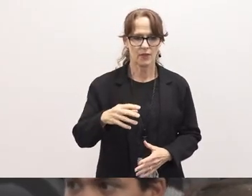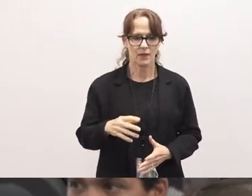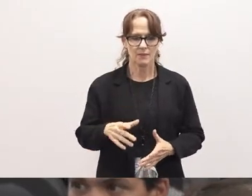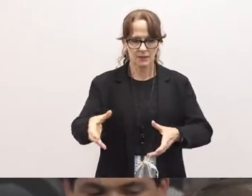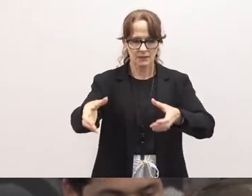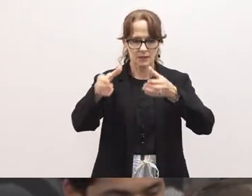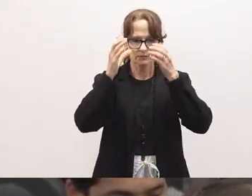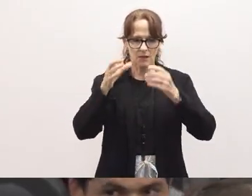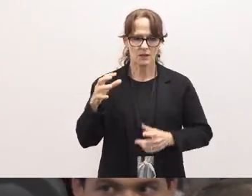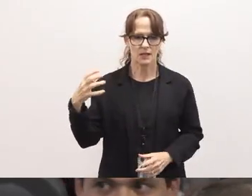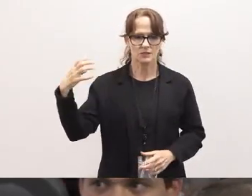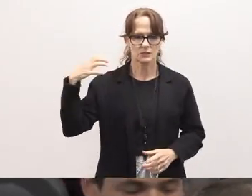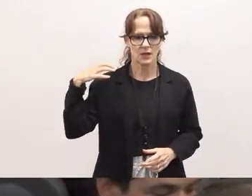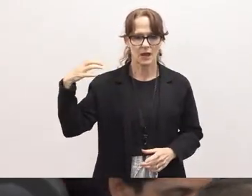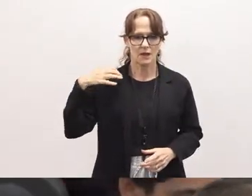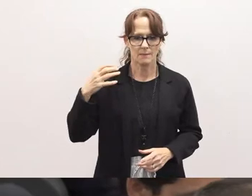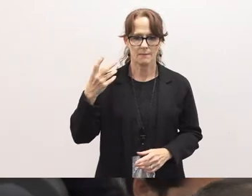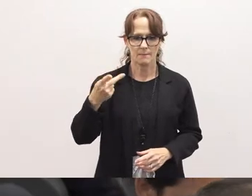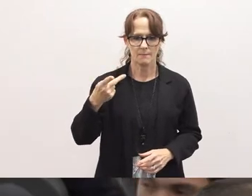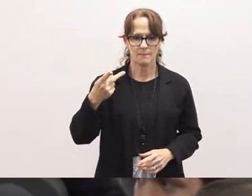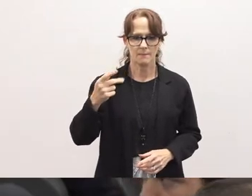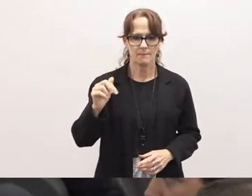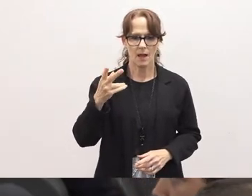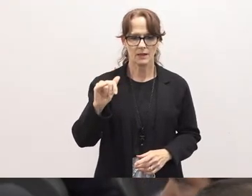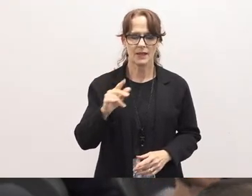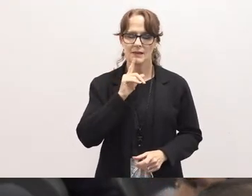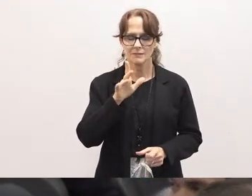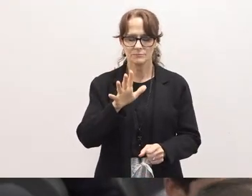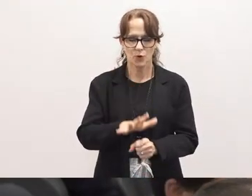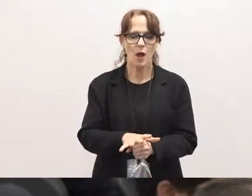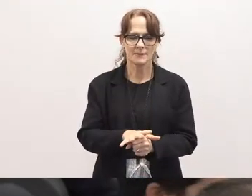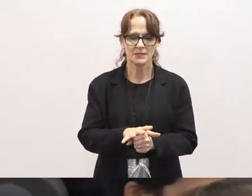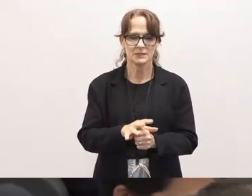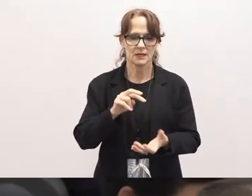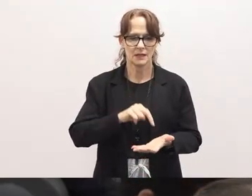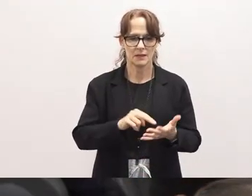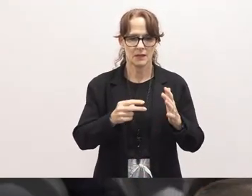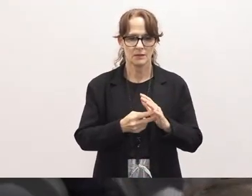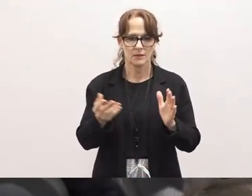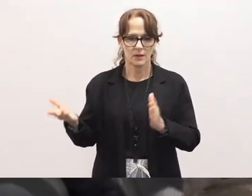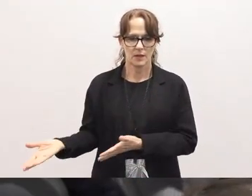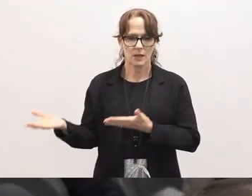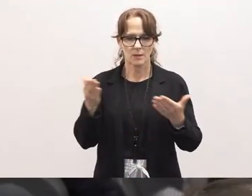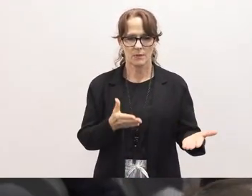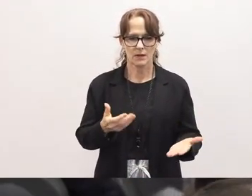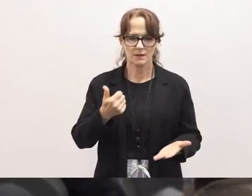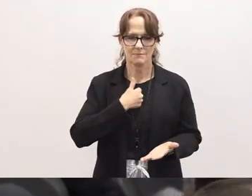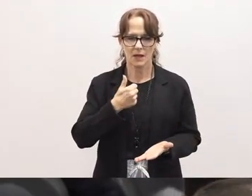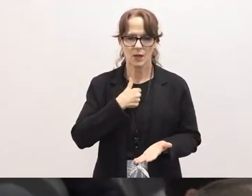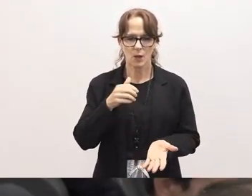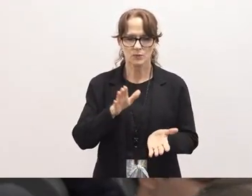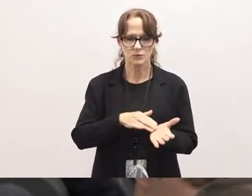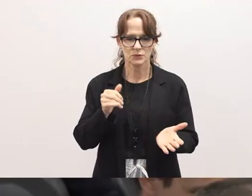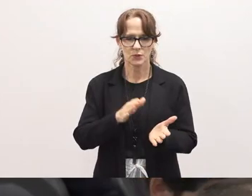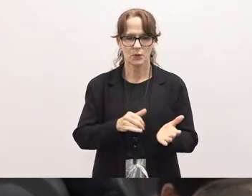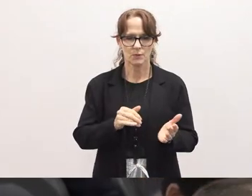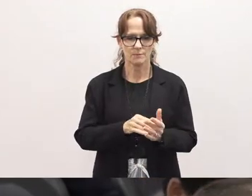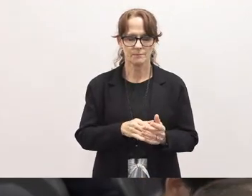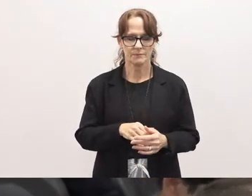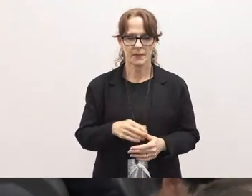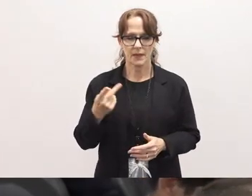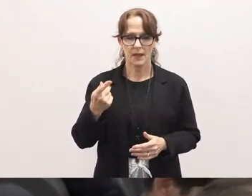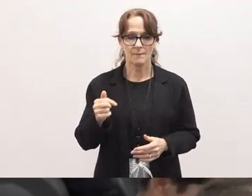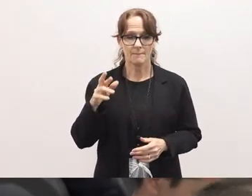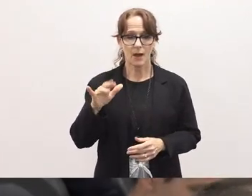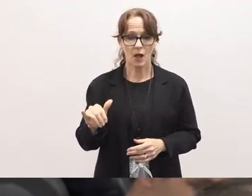scholar and champion, Polly's motto and promise, should not mean that I need to bring my own soap to school. At Pauley, going